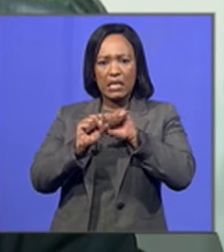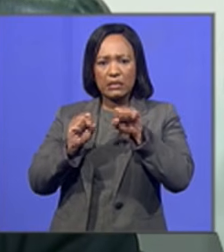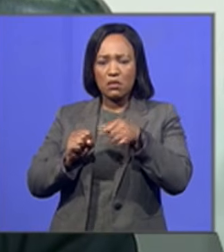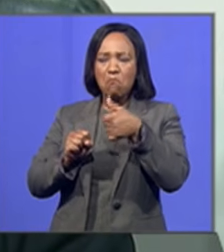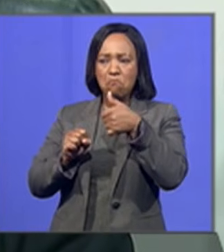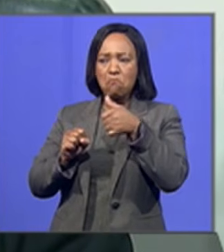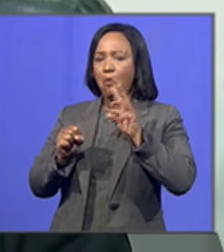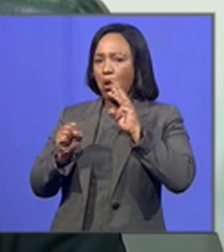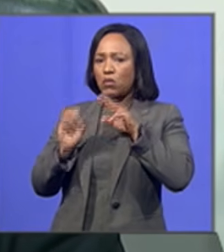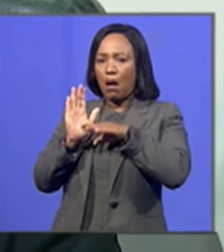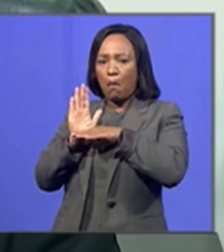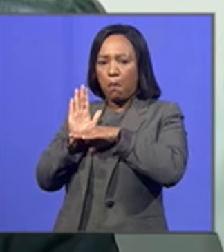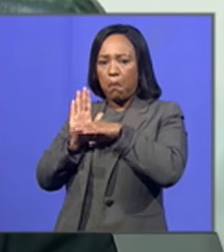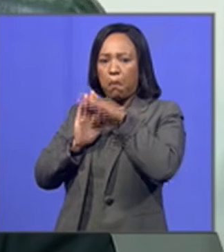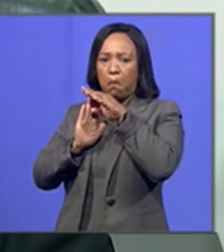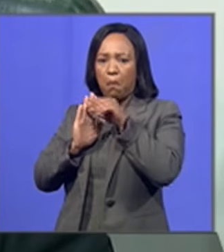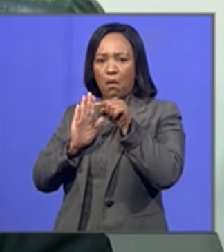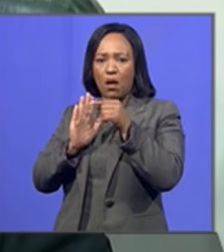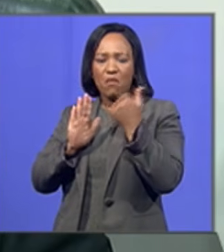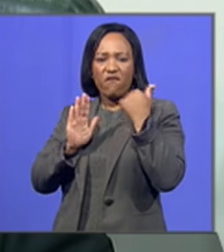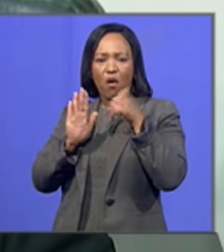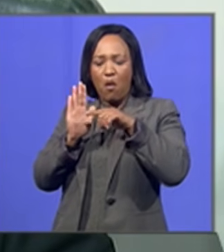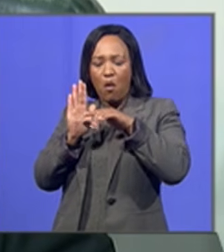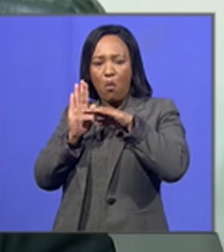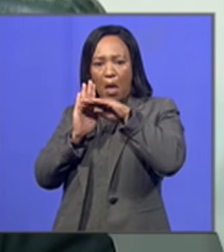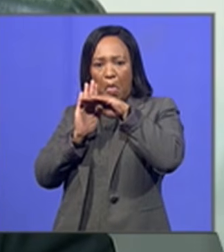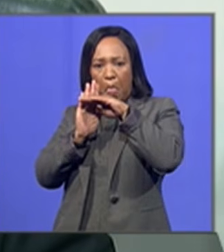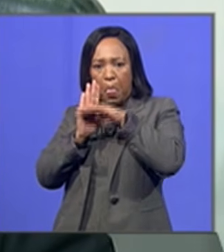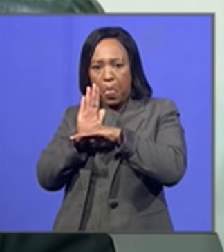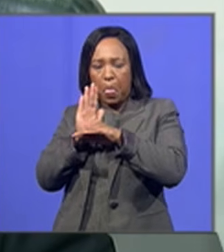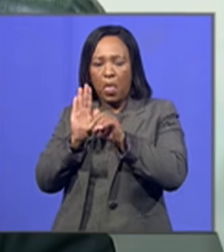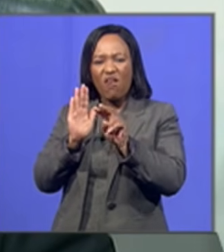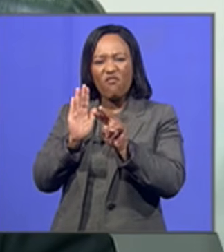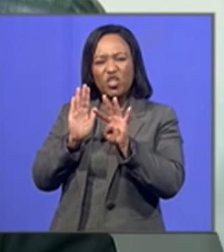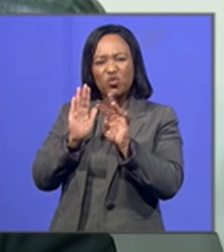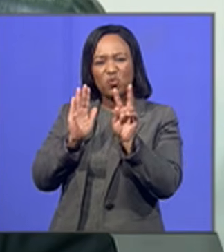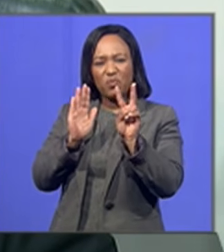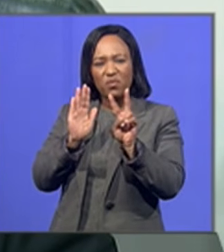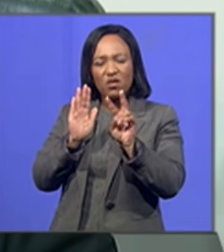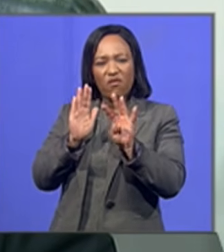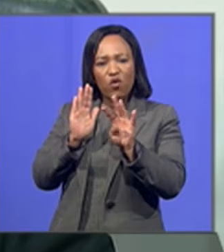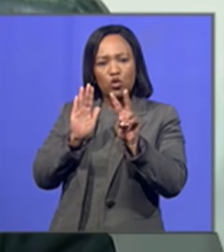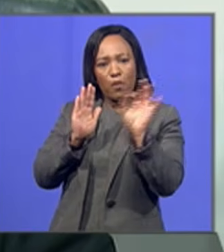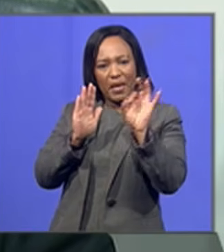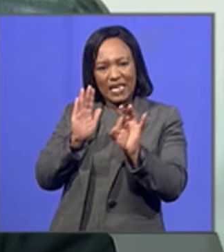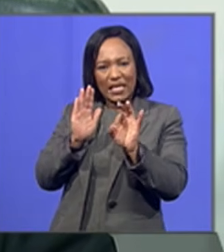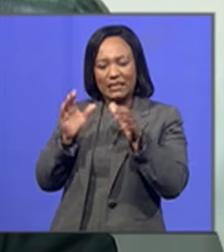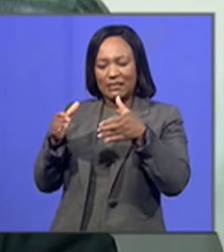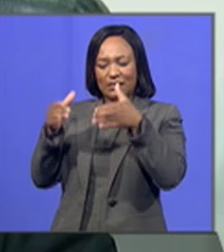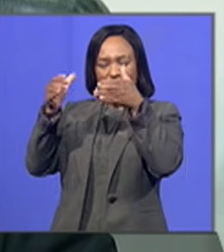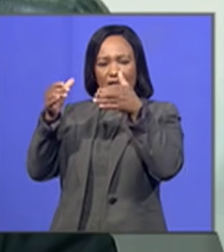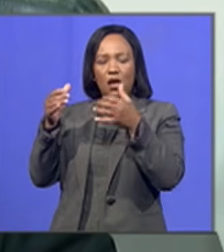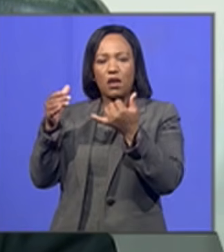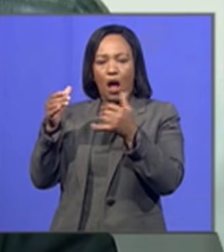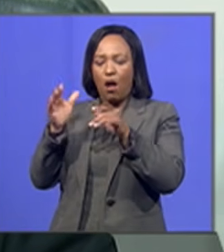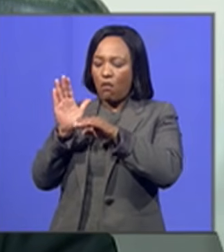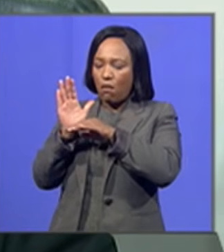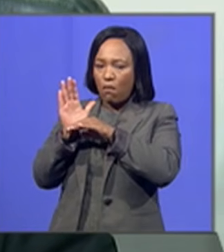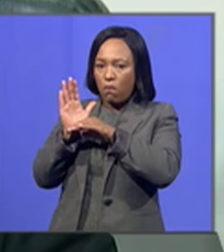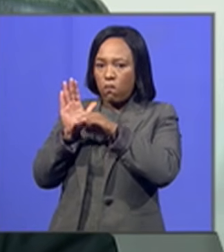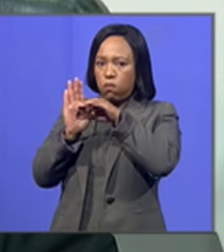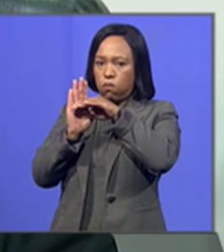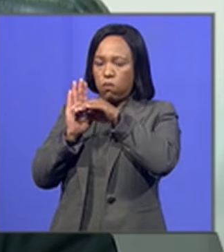improving from the lowest that we witnessed during maintenance, which was 42% storage overall, to the 49% that